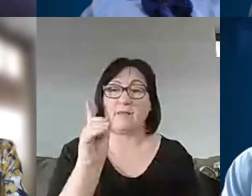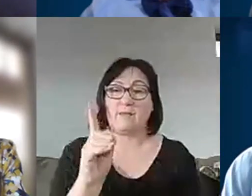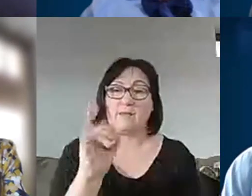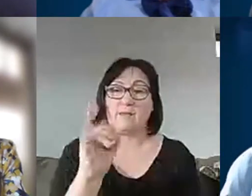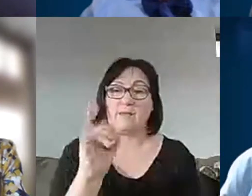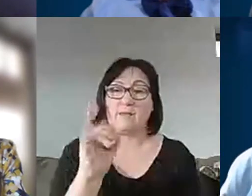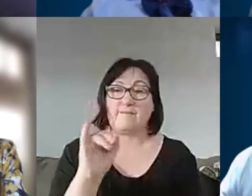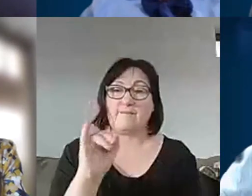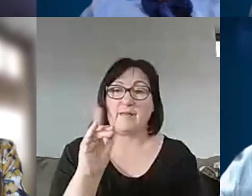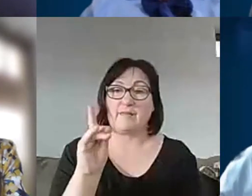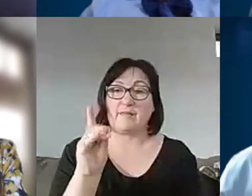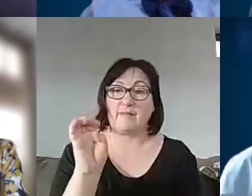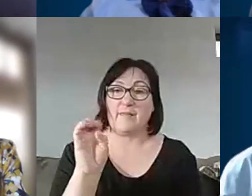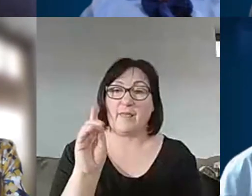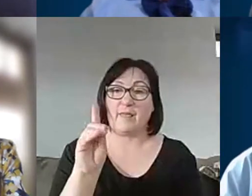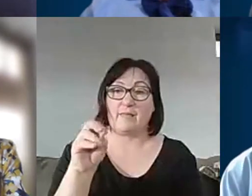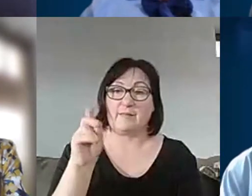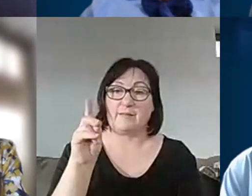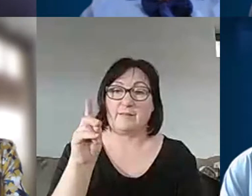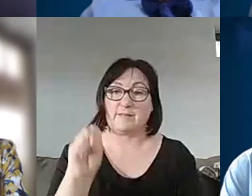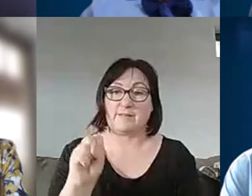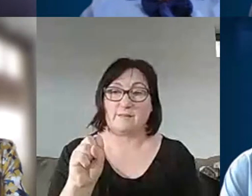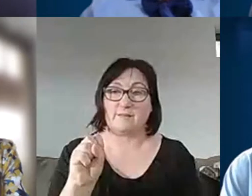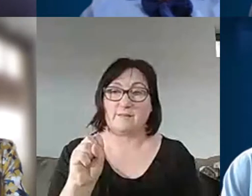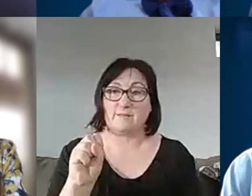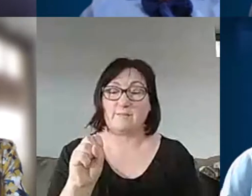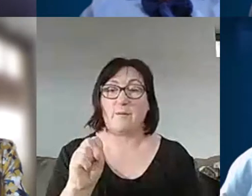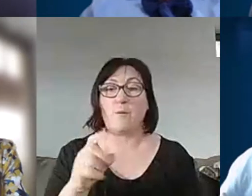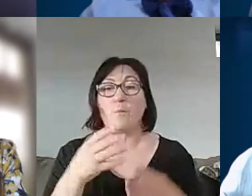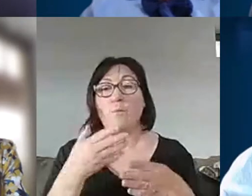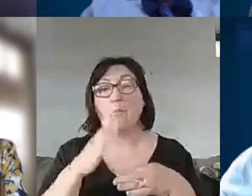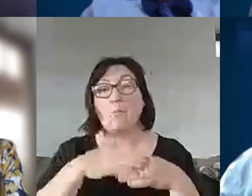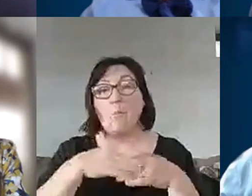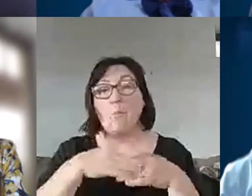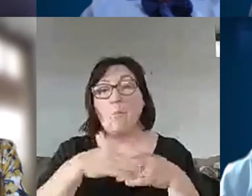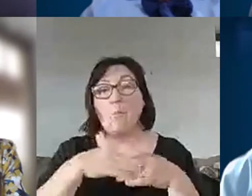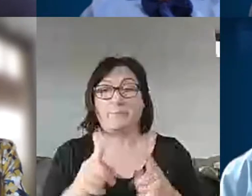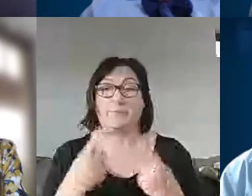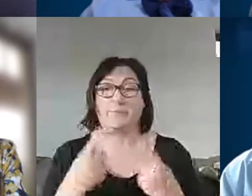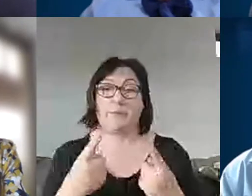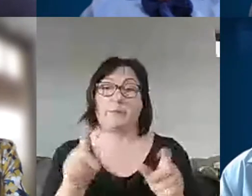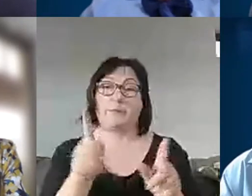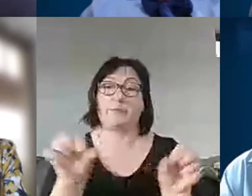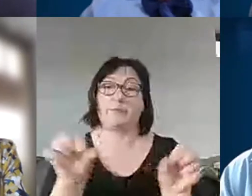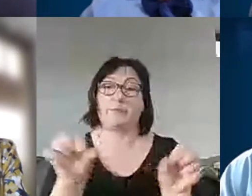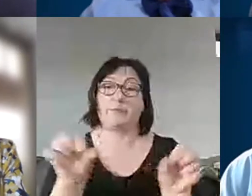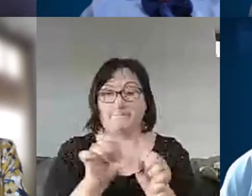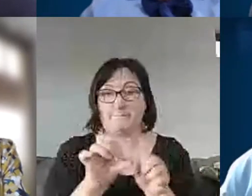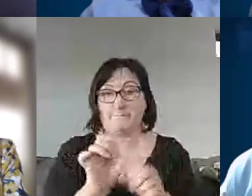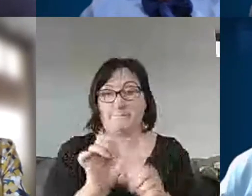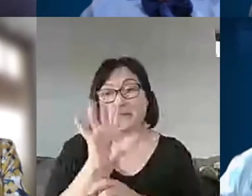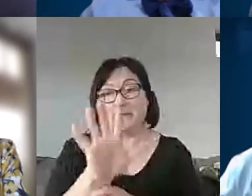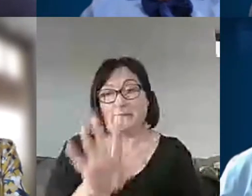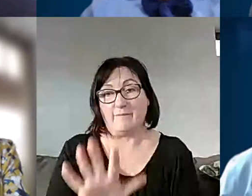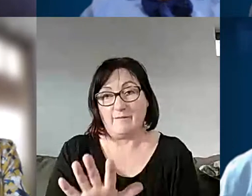I can't elaborate. I'm not going to be elaborating any more on that, but it's 15% on the dividends, the company dividends that are paid